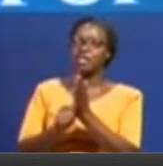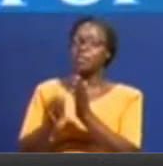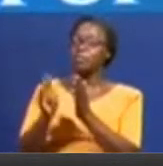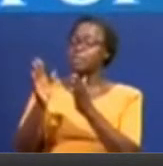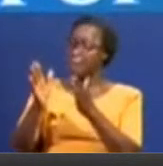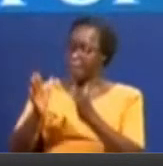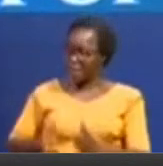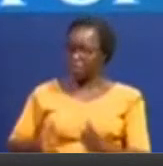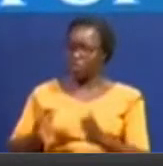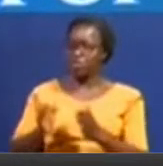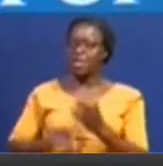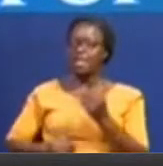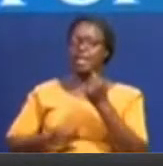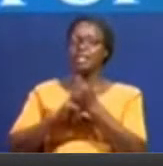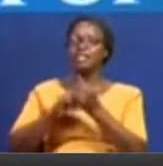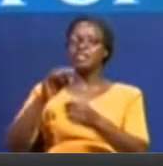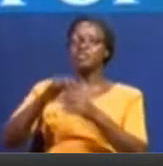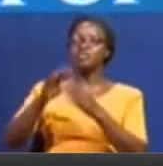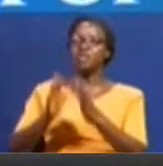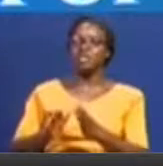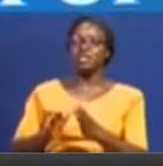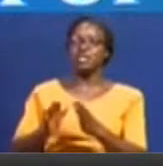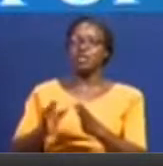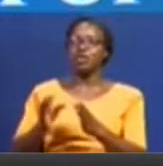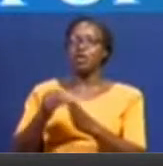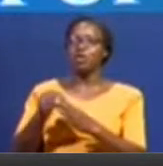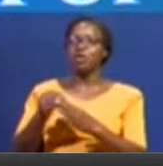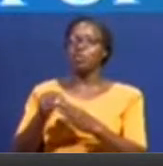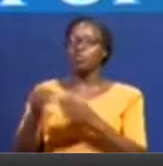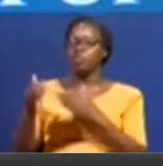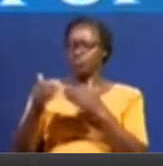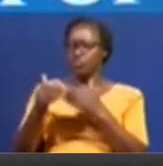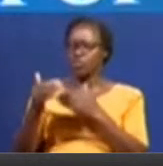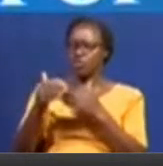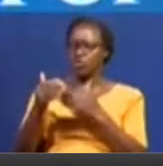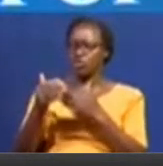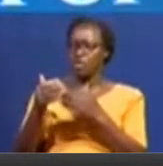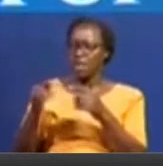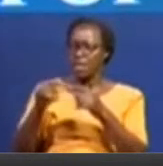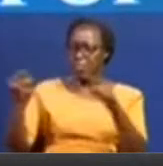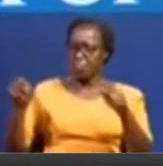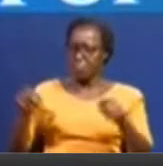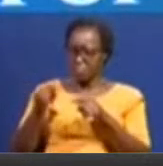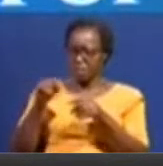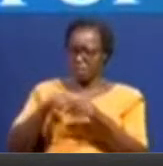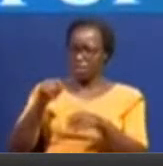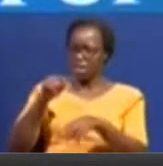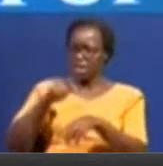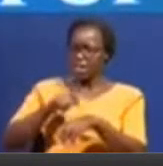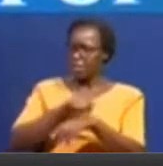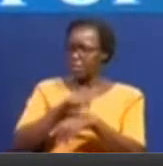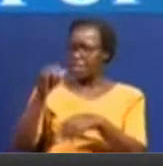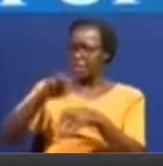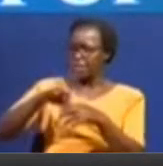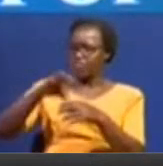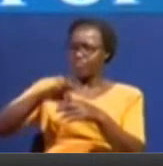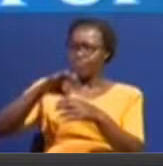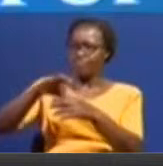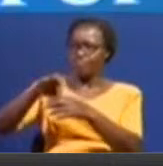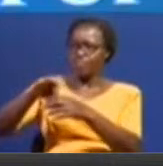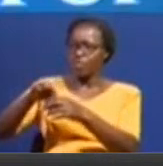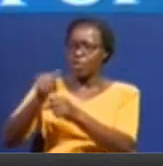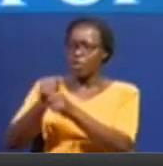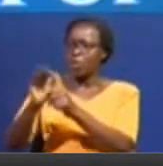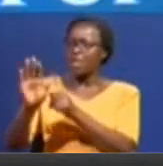as assisting voters to vote or being close to the ballot when the other people are voting, because their work